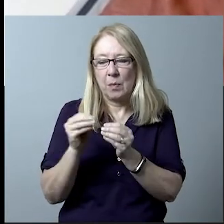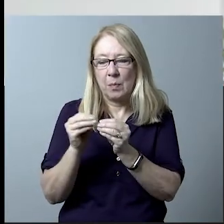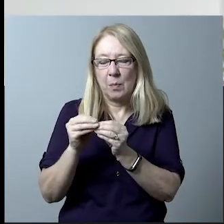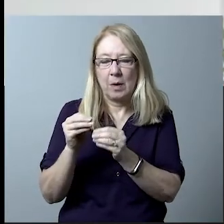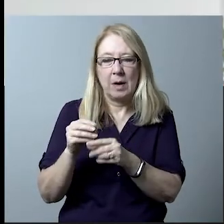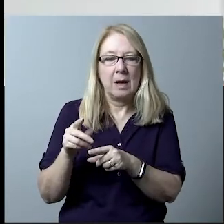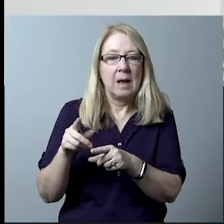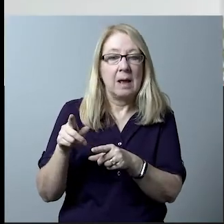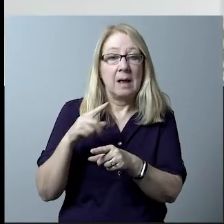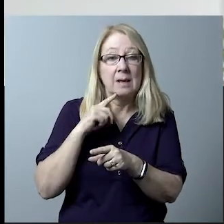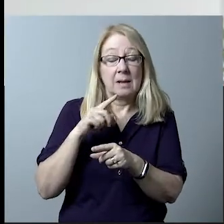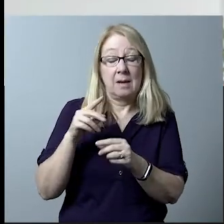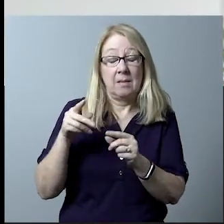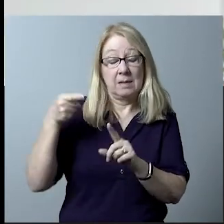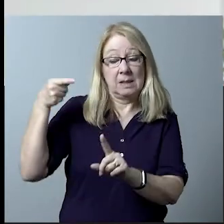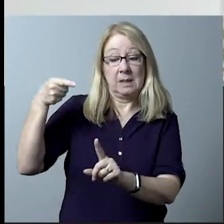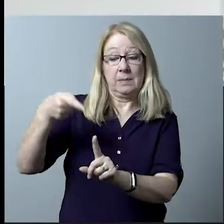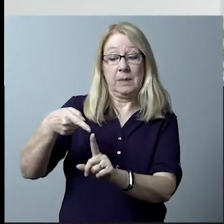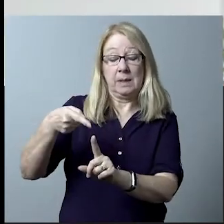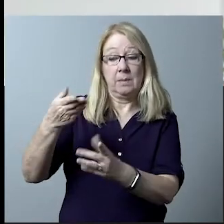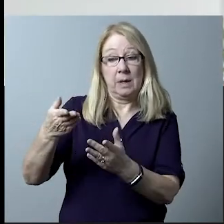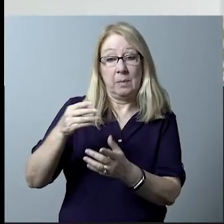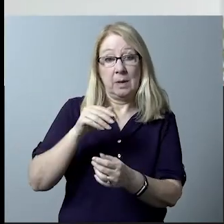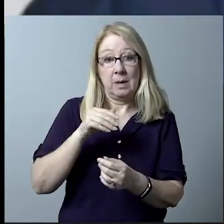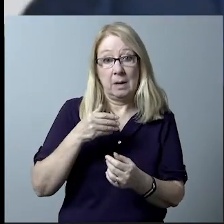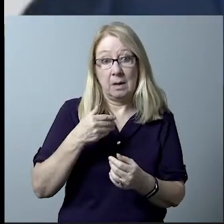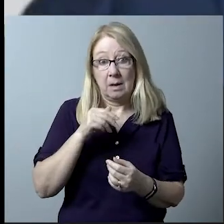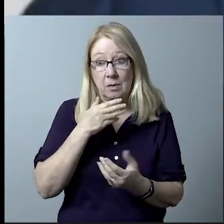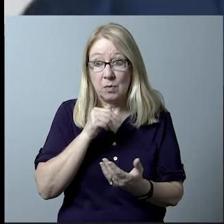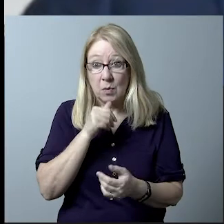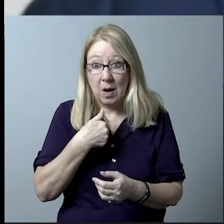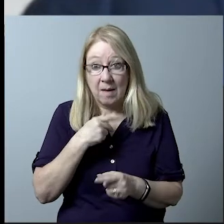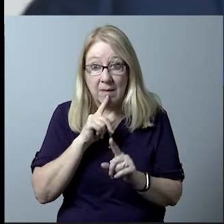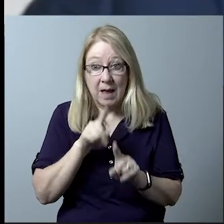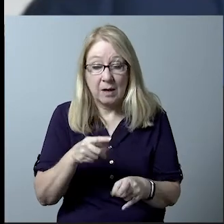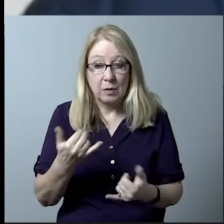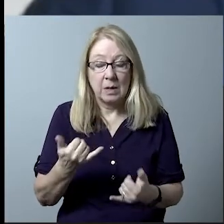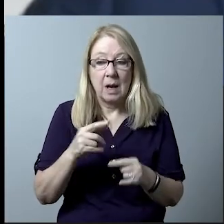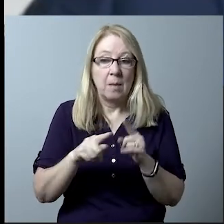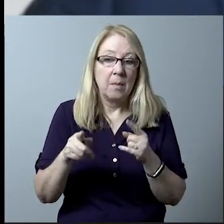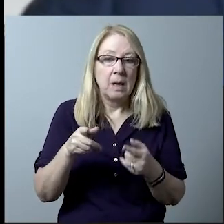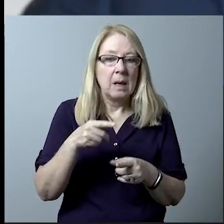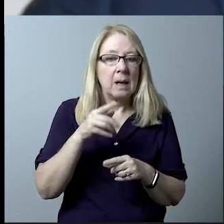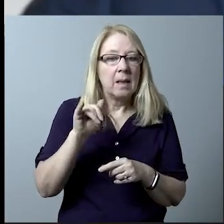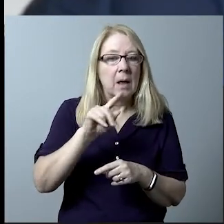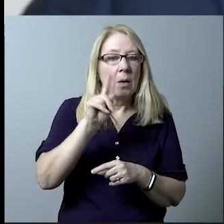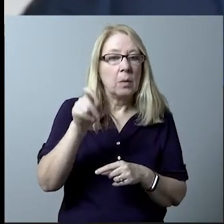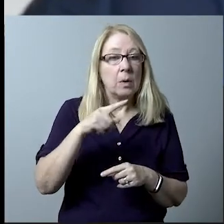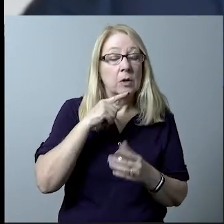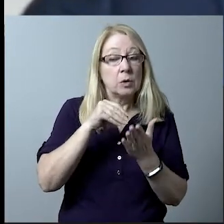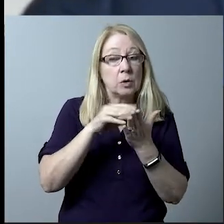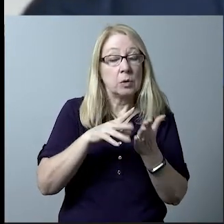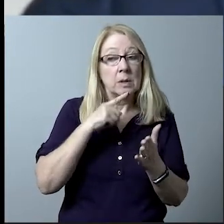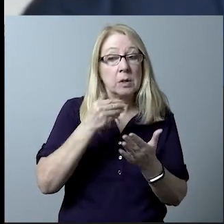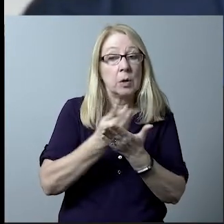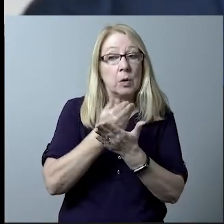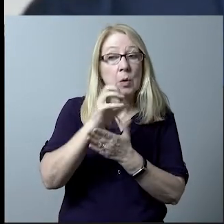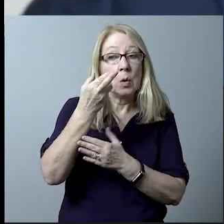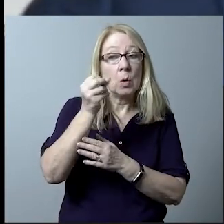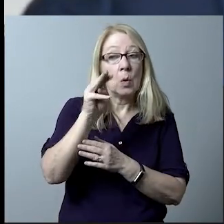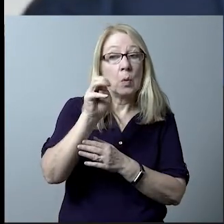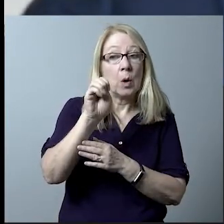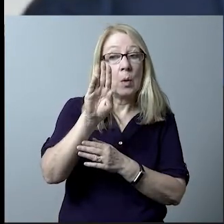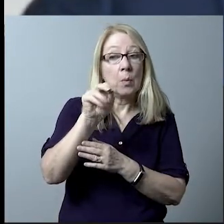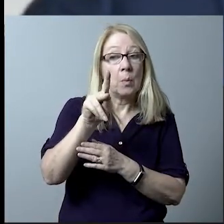now, and I'll have a couple more in a few minutes for you. This one's pretty specific, so you may not have the answer for us right today, but they're saying that